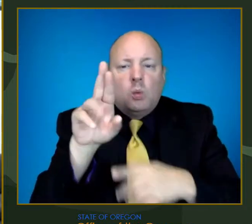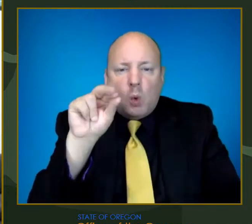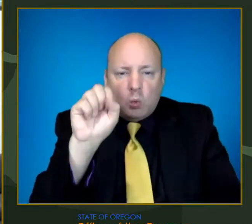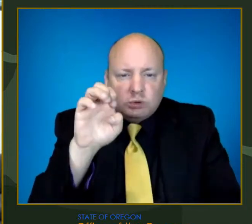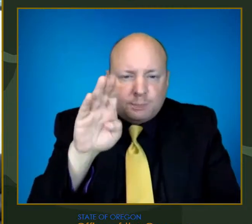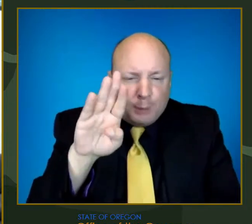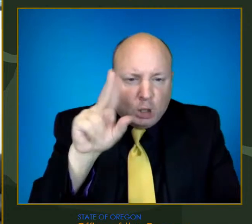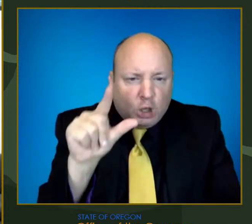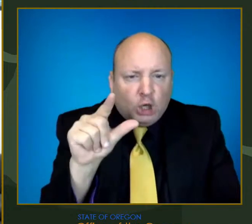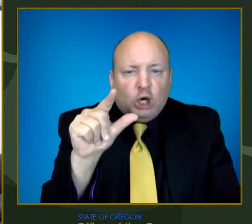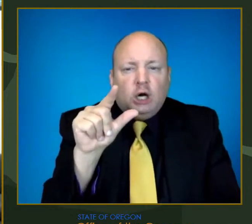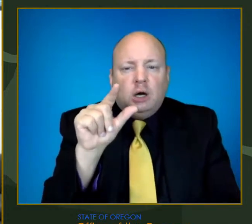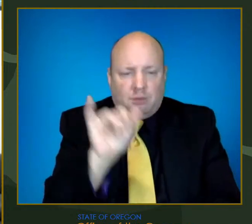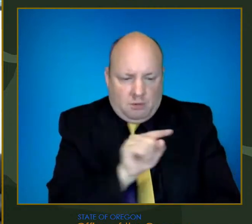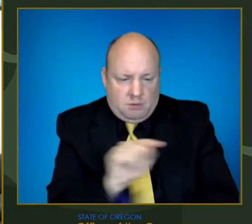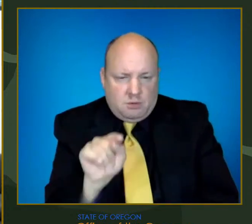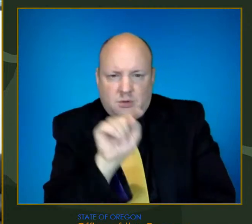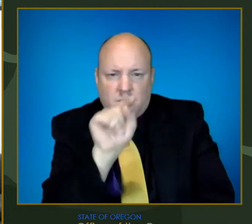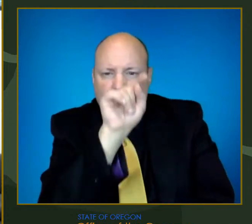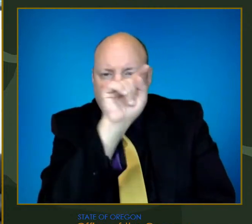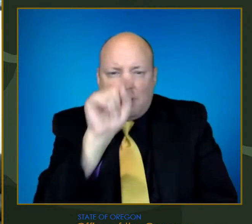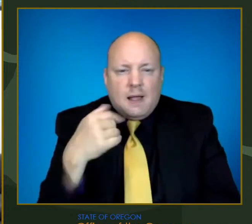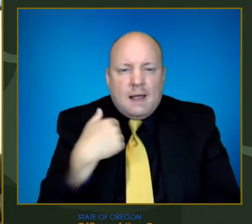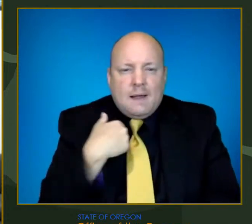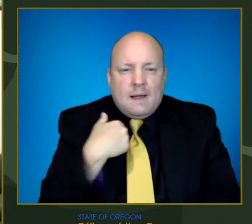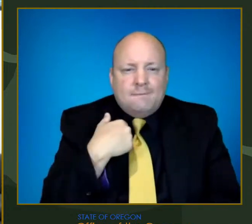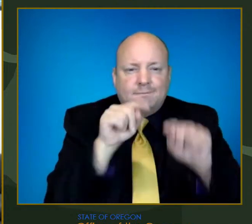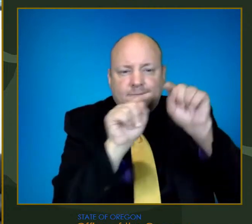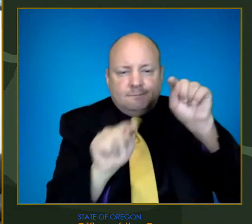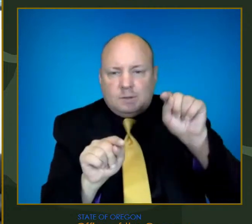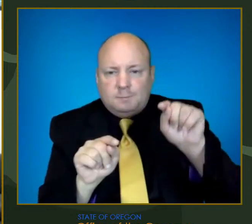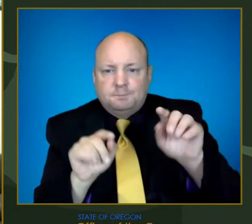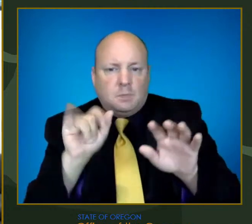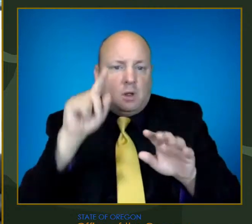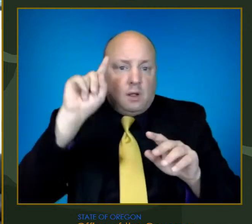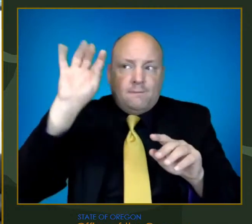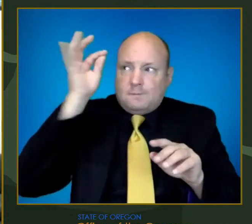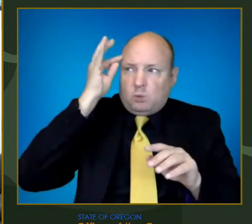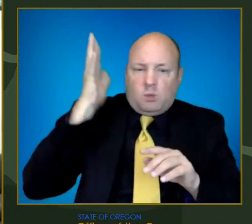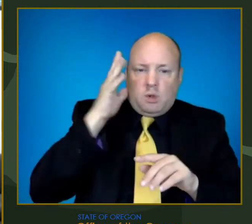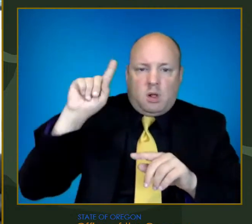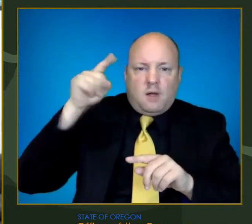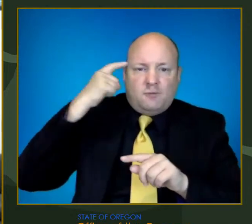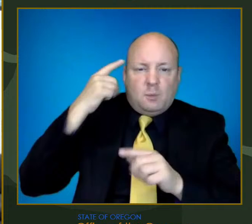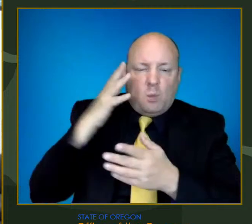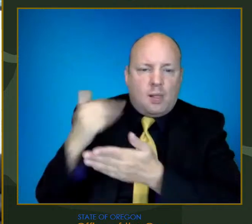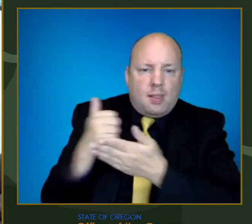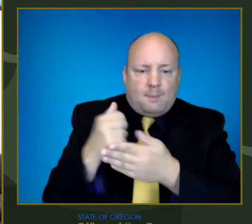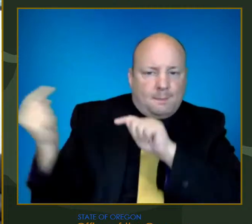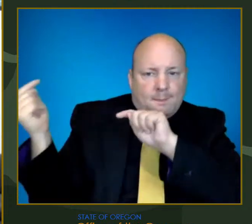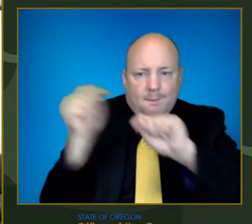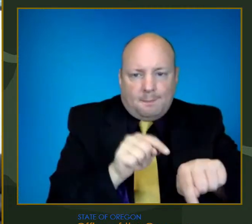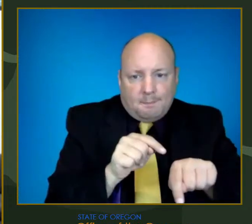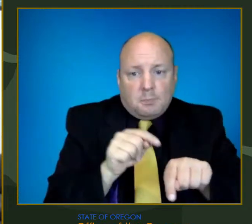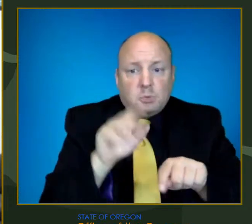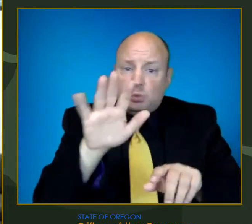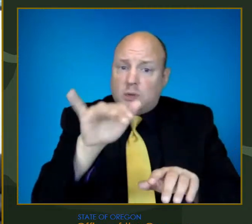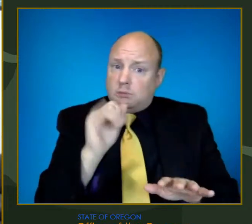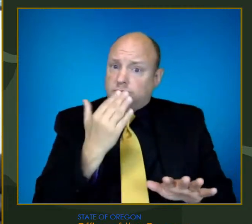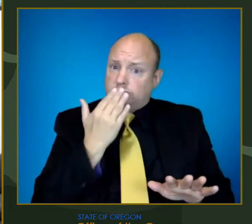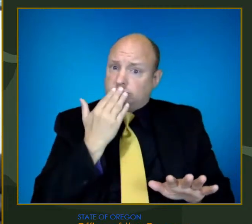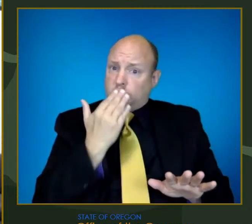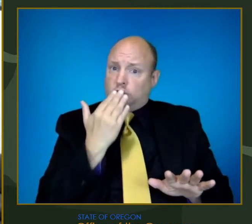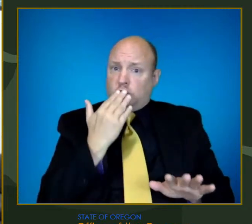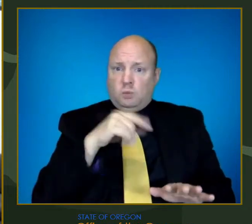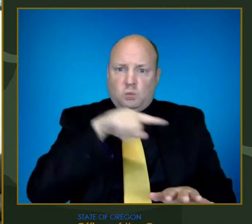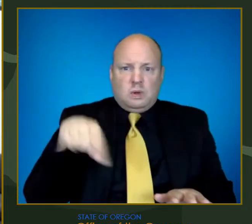As in the case of the federal field hospital, we know more beds only help if we have enough healthcare workers to treat the patients in them. From day